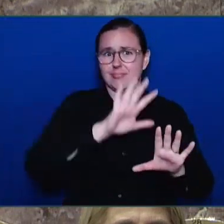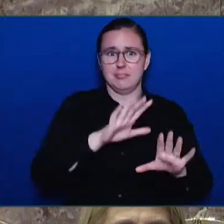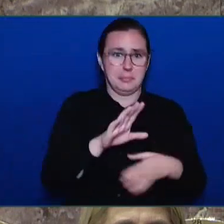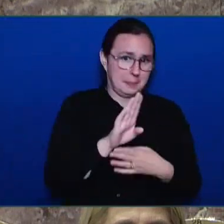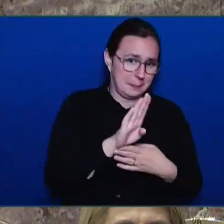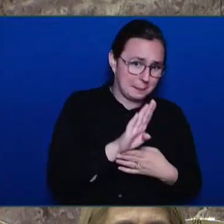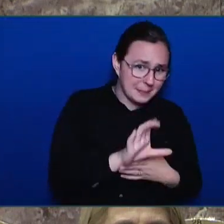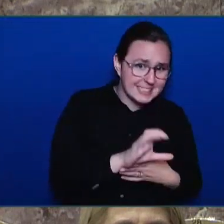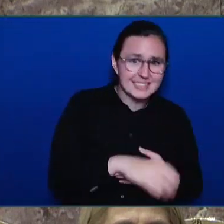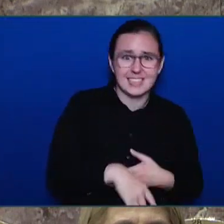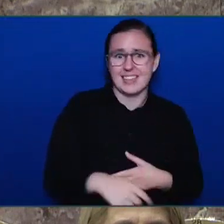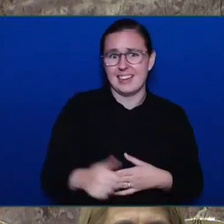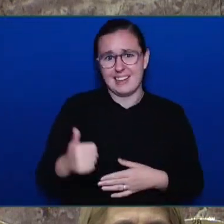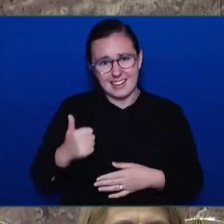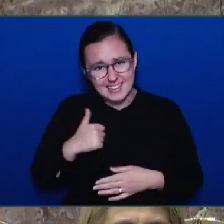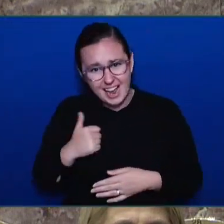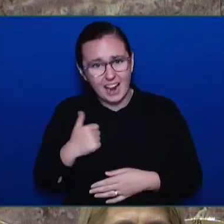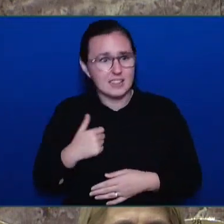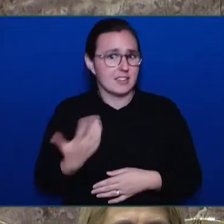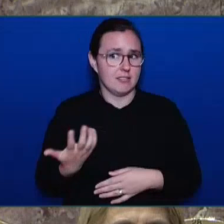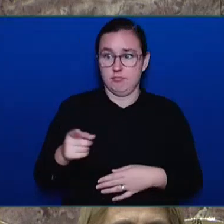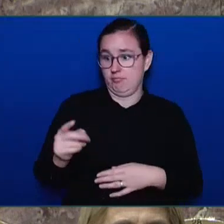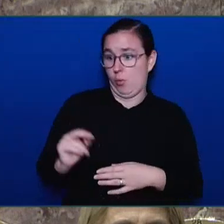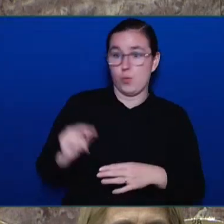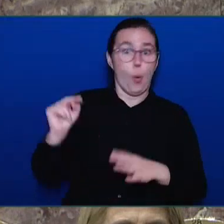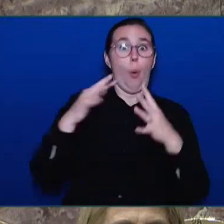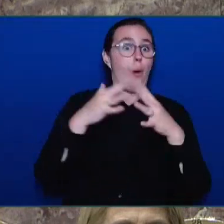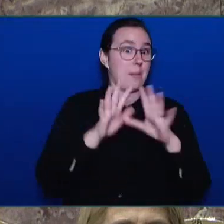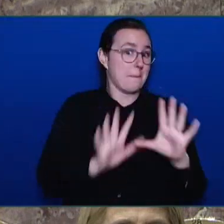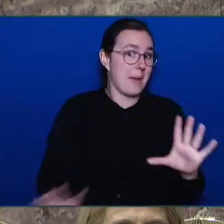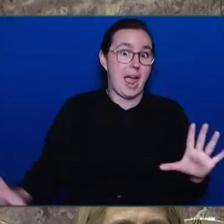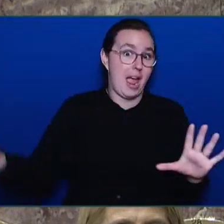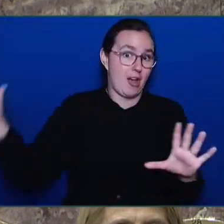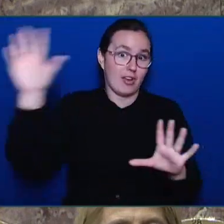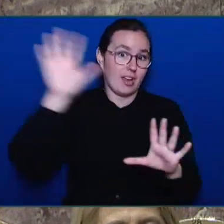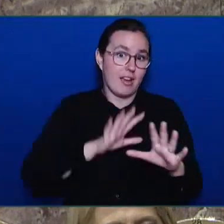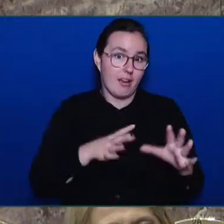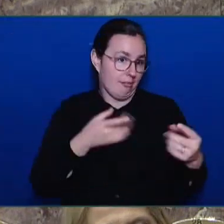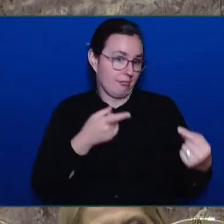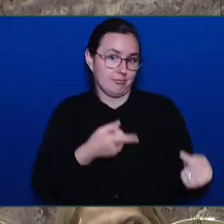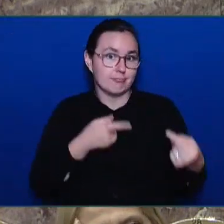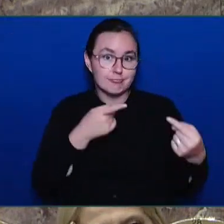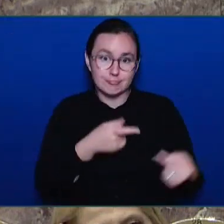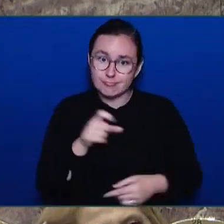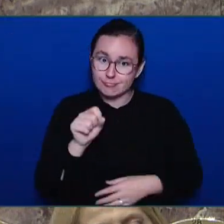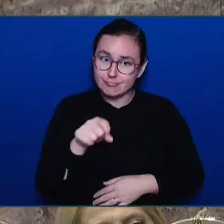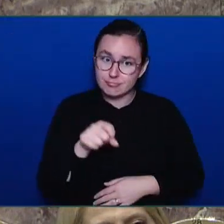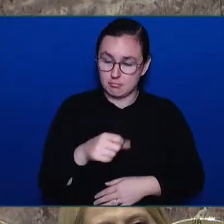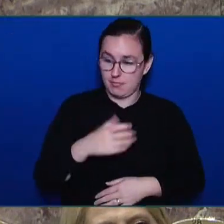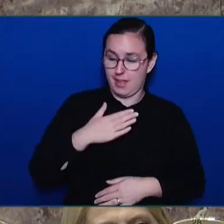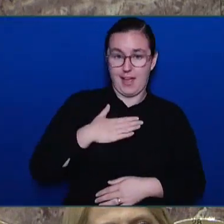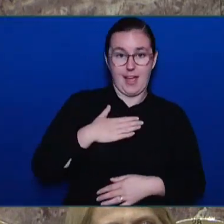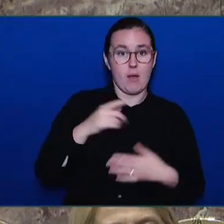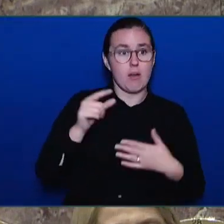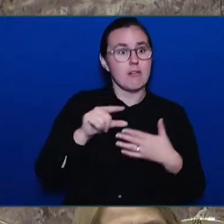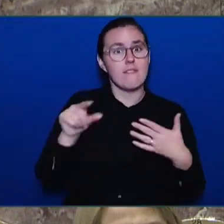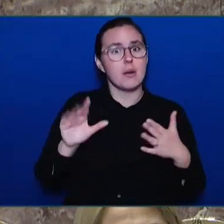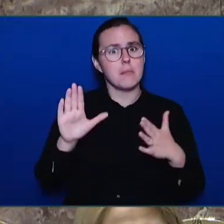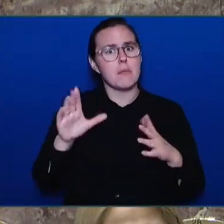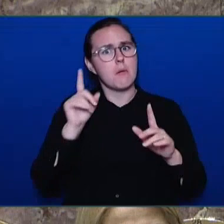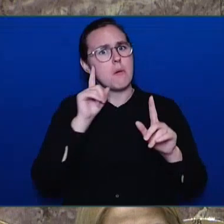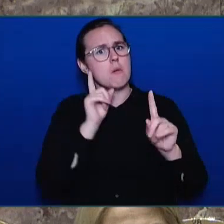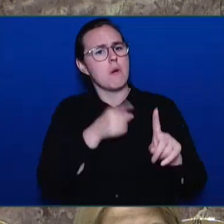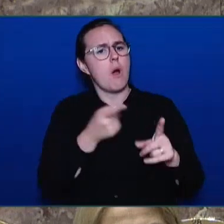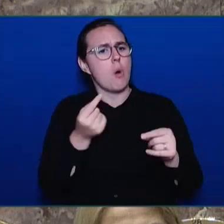has worked to build an integrated system of care for mental health and substance use. And